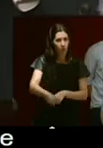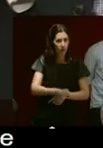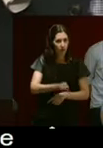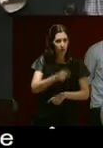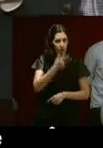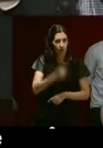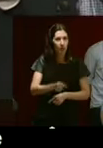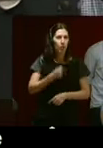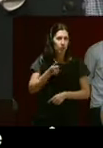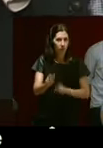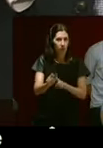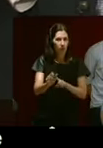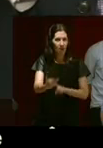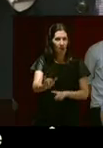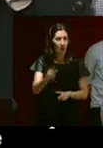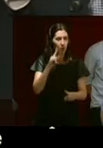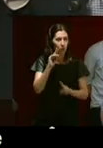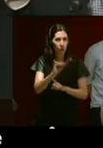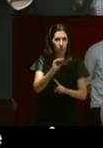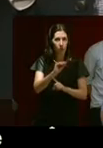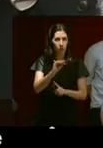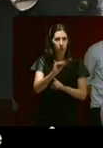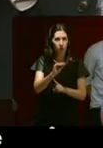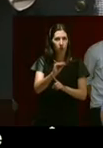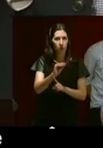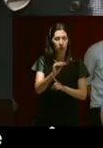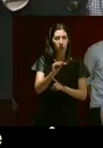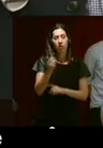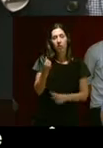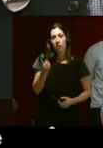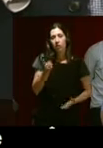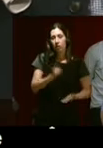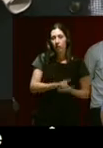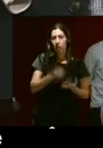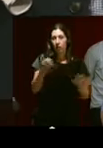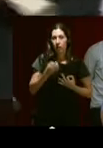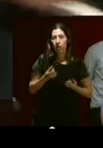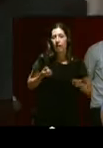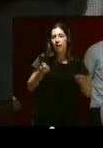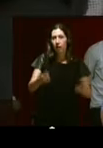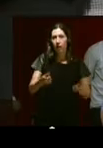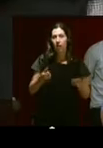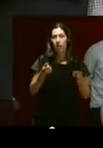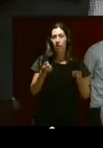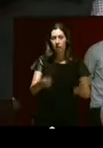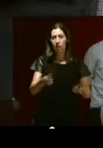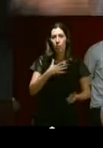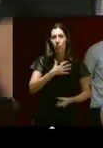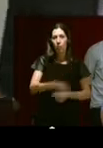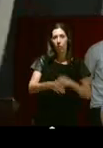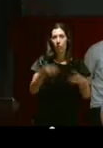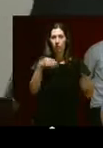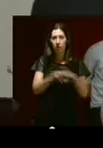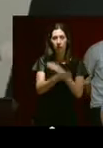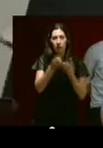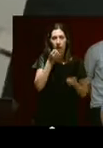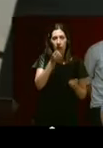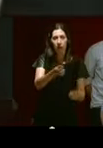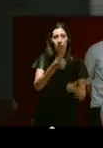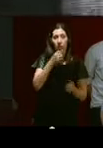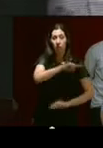so I imagine this has a price. So we need to be careful with this, because once again, the cost